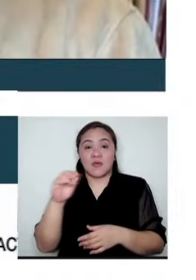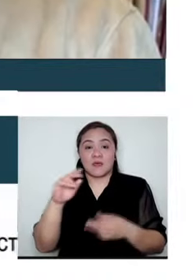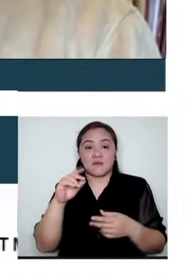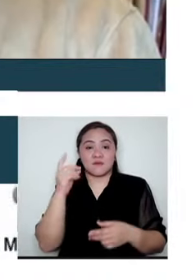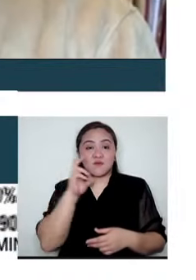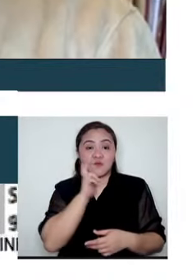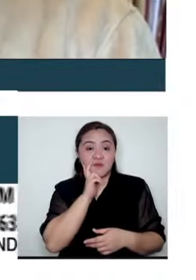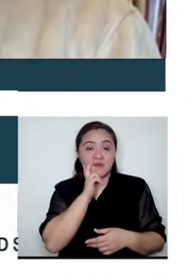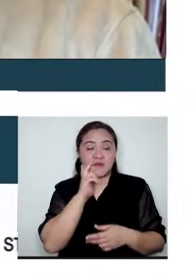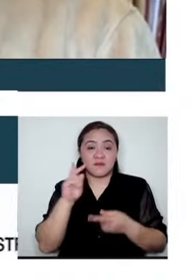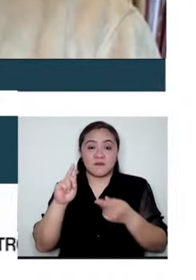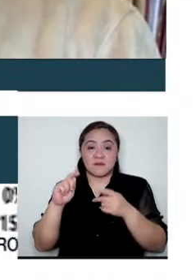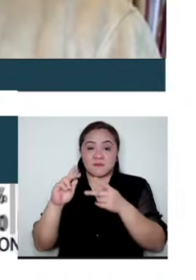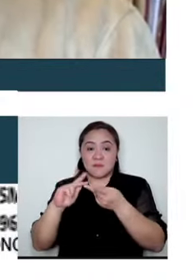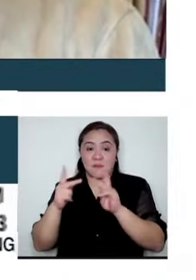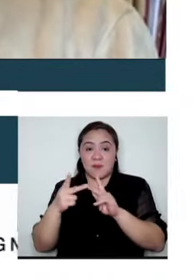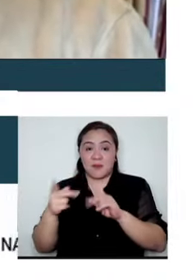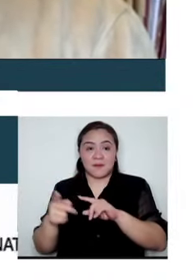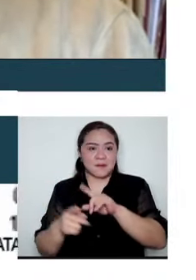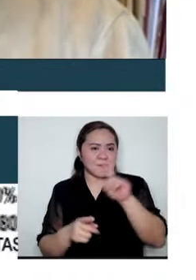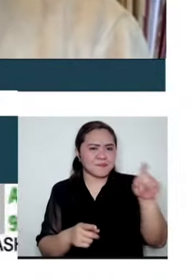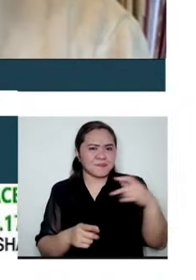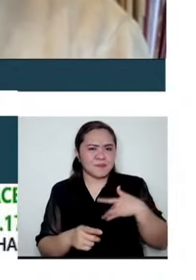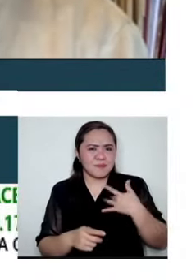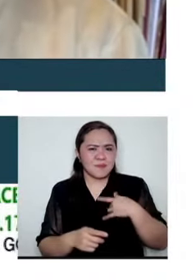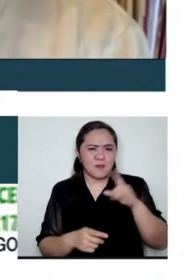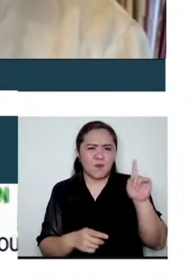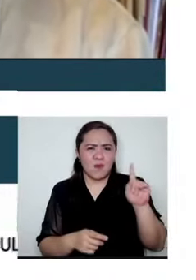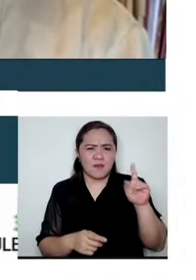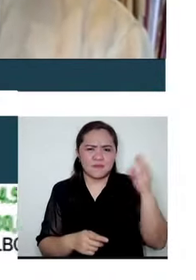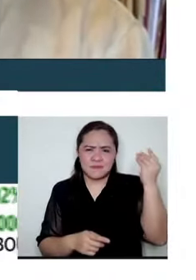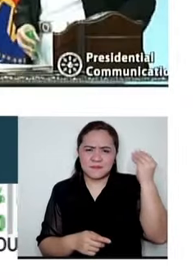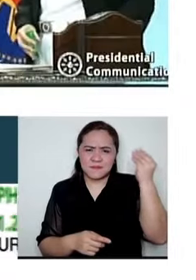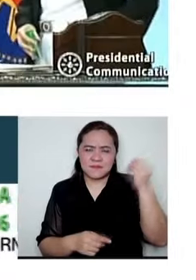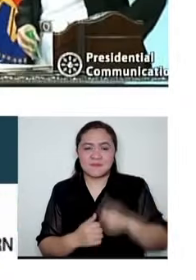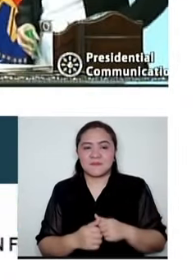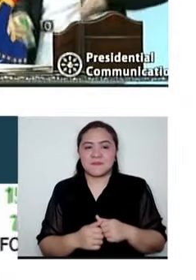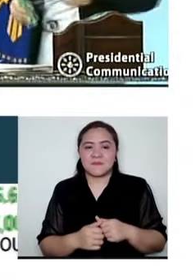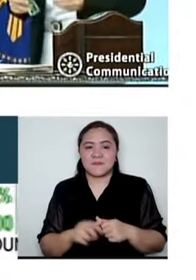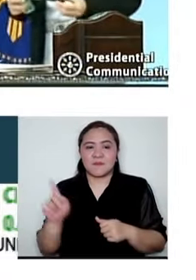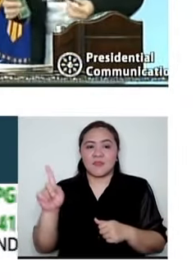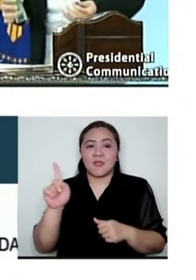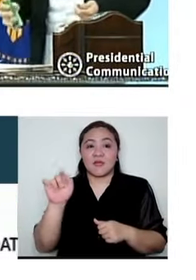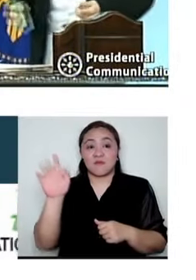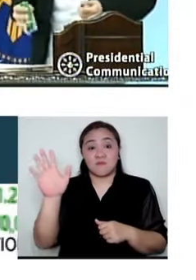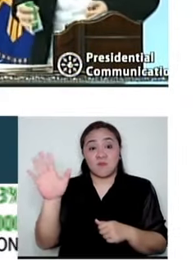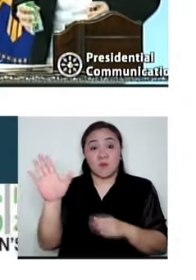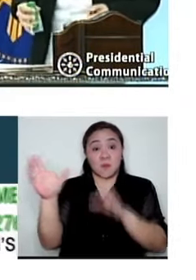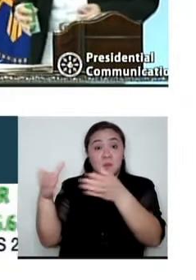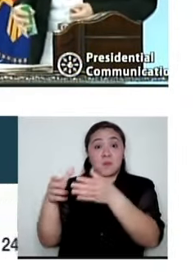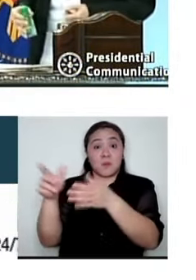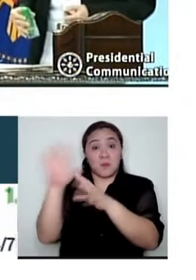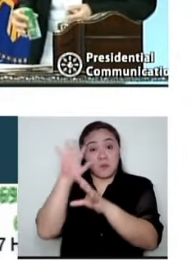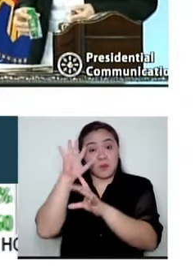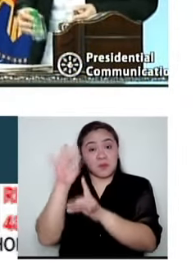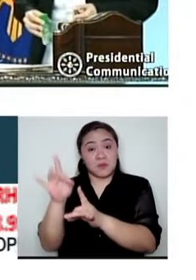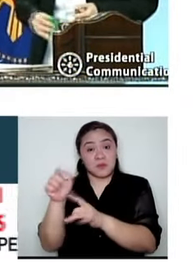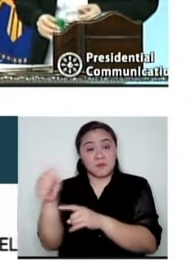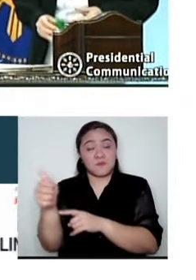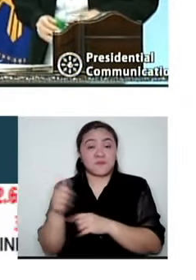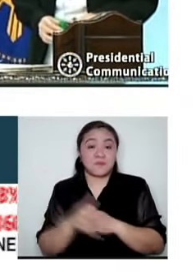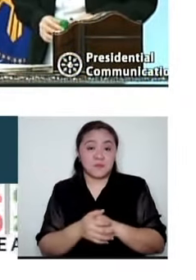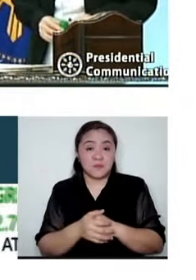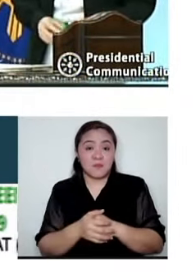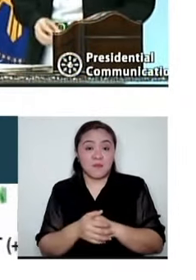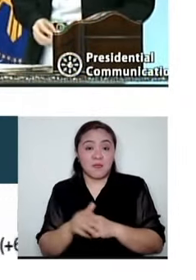What are your thoughts on it? Well, it's a party decision. It will have to be decided by the party,